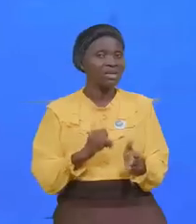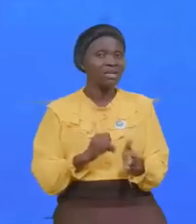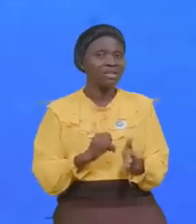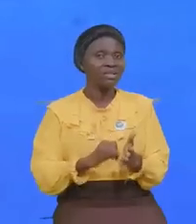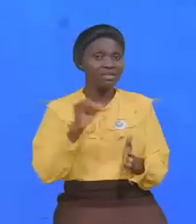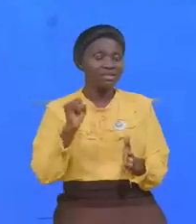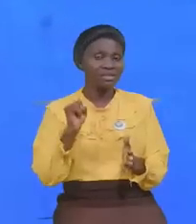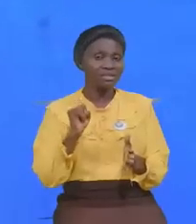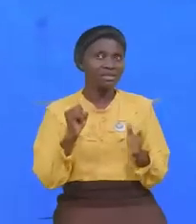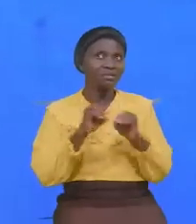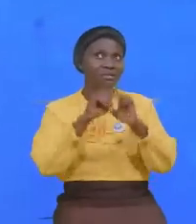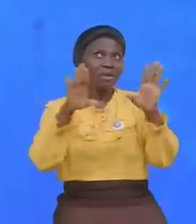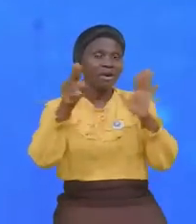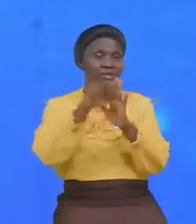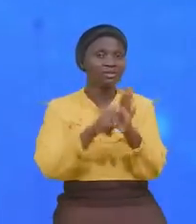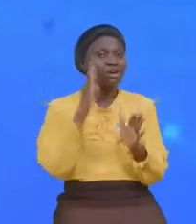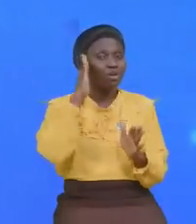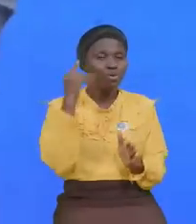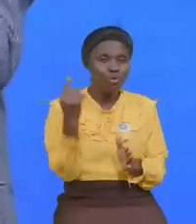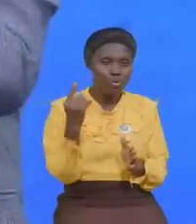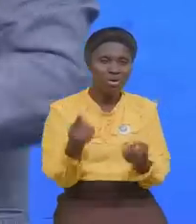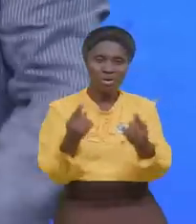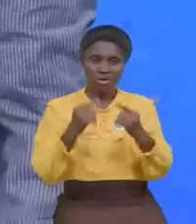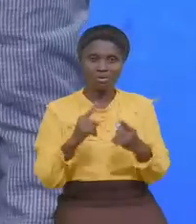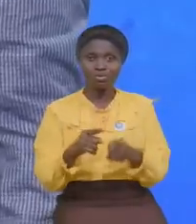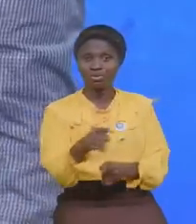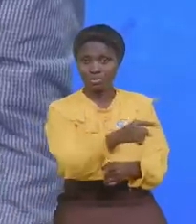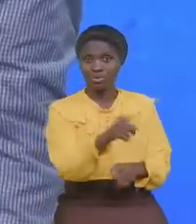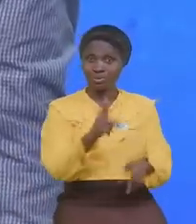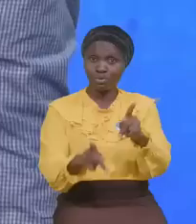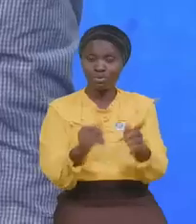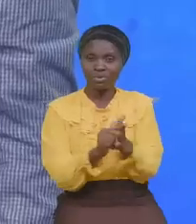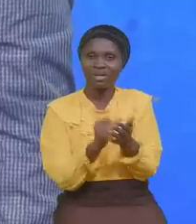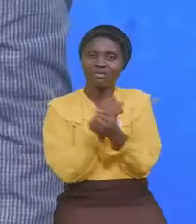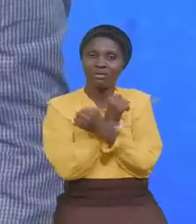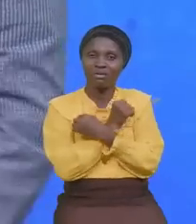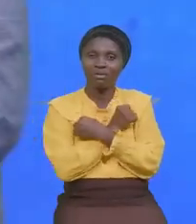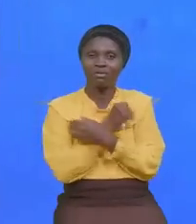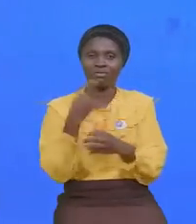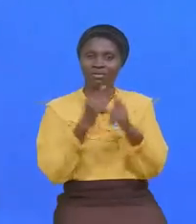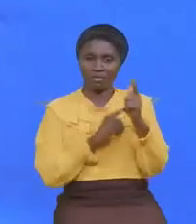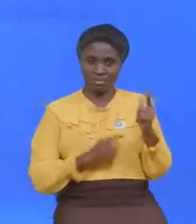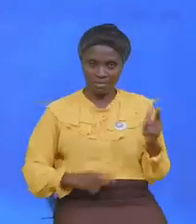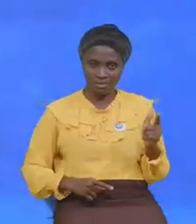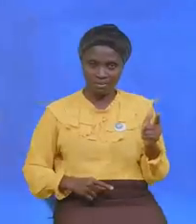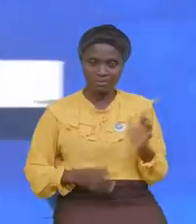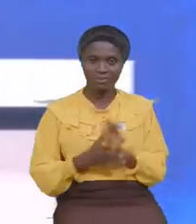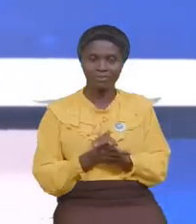brightness shall only come to them that love the Lord.